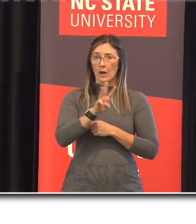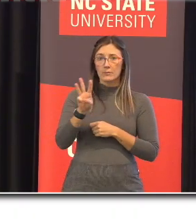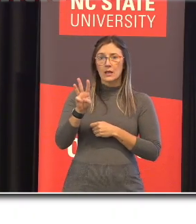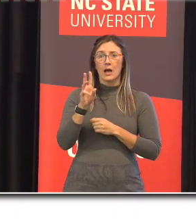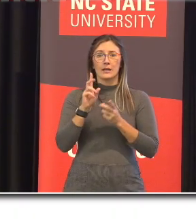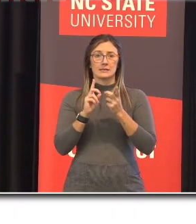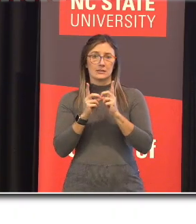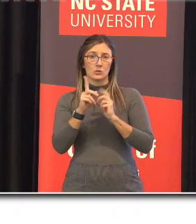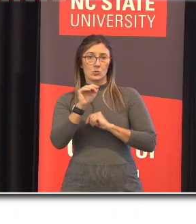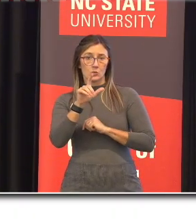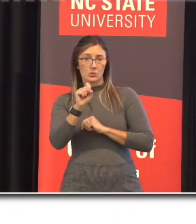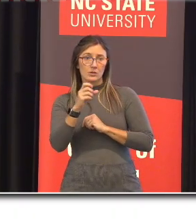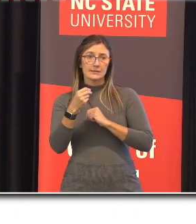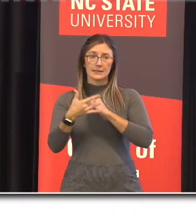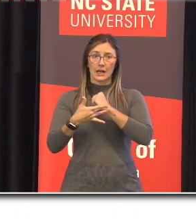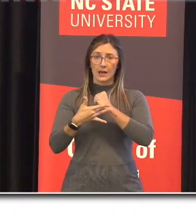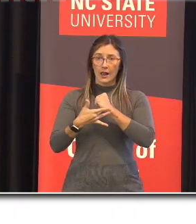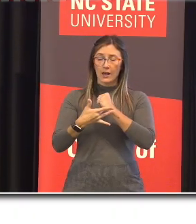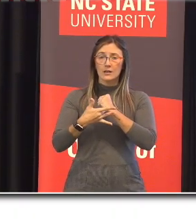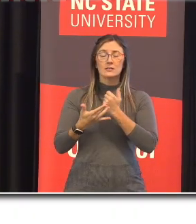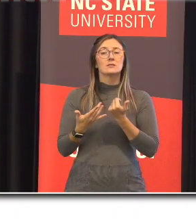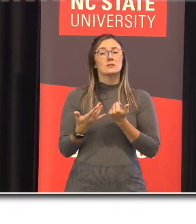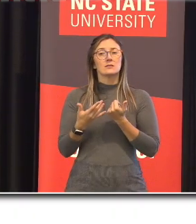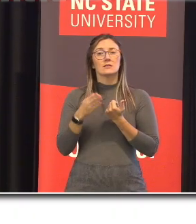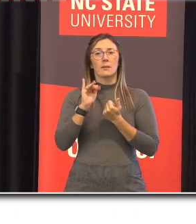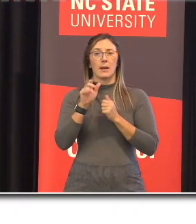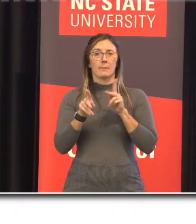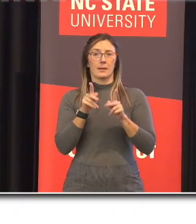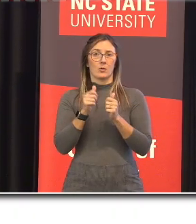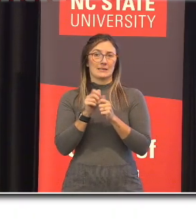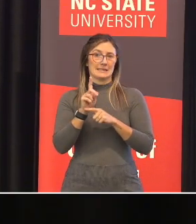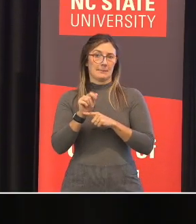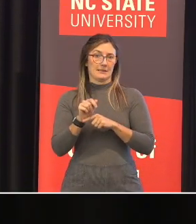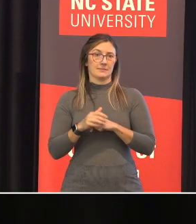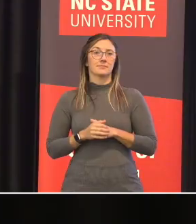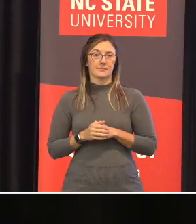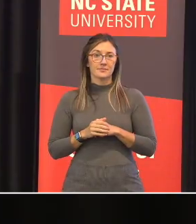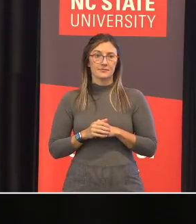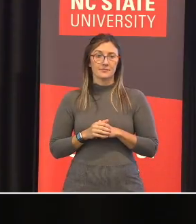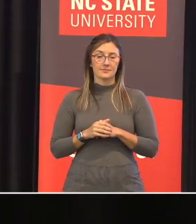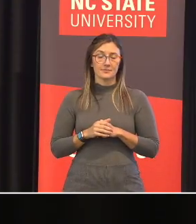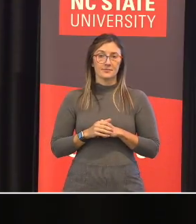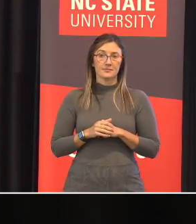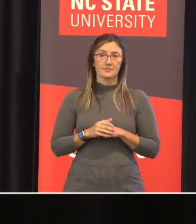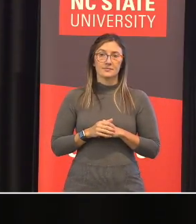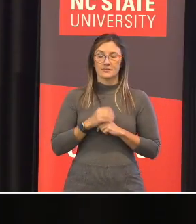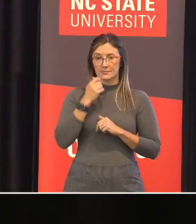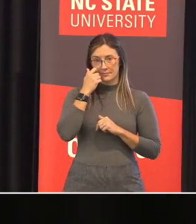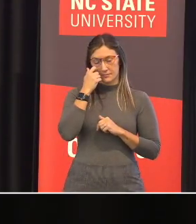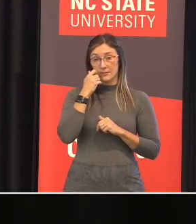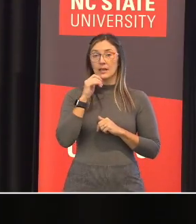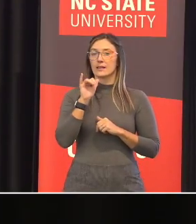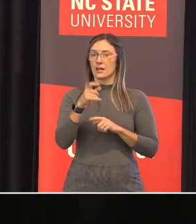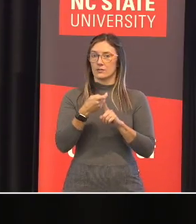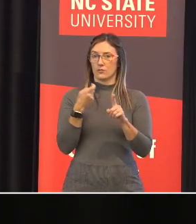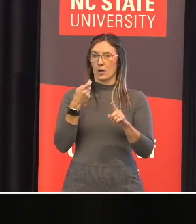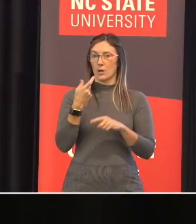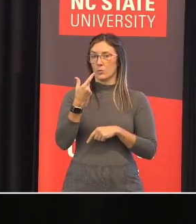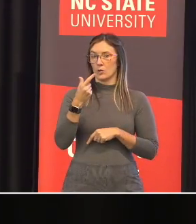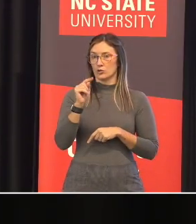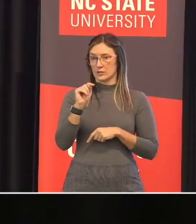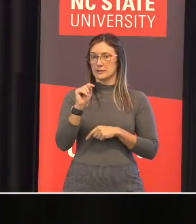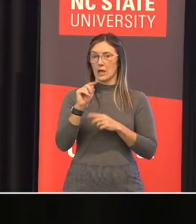tools and technologies by people with disabilities. That's by, according to the Georgetown University School of Law. So what are we talking